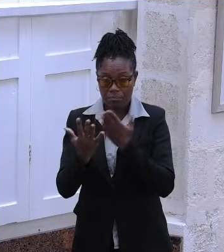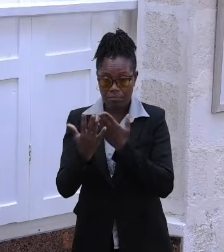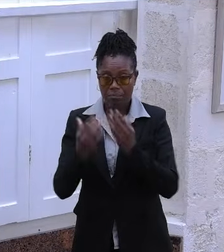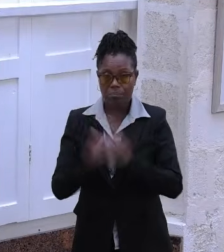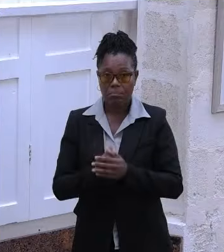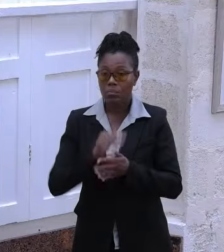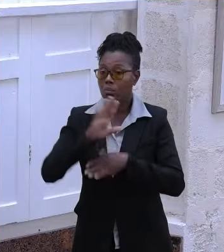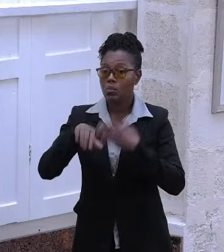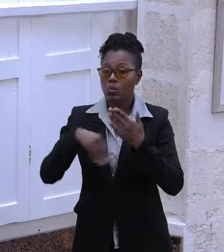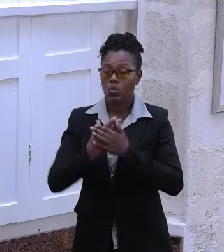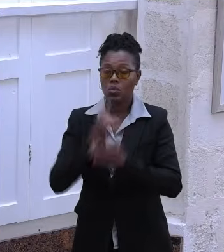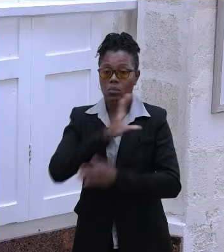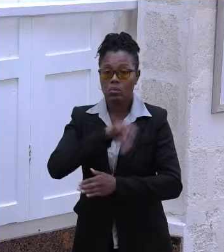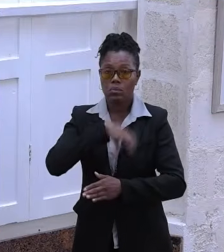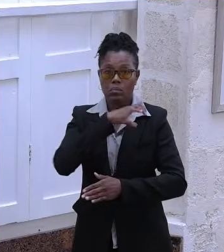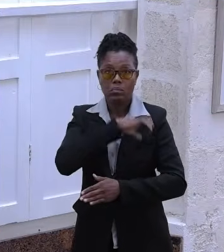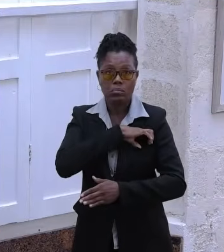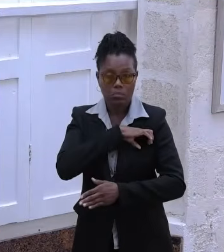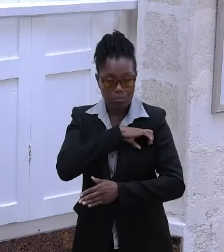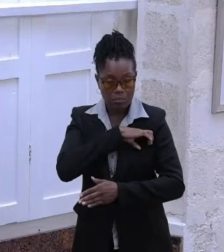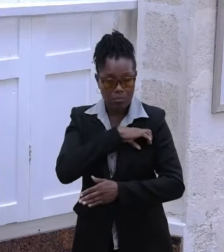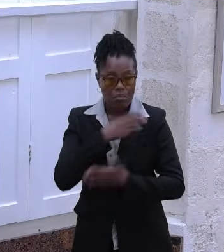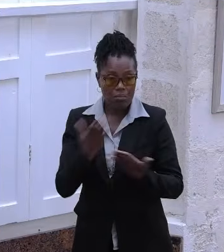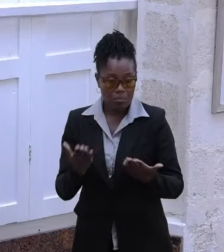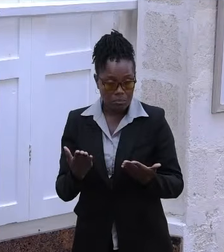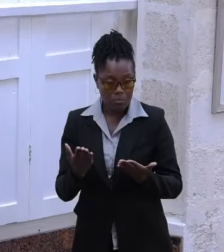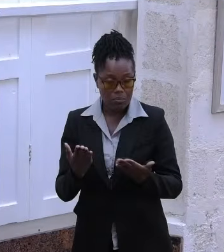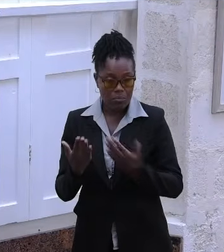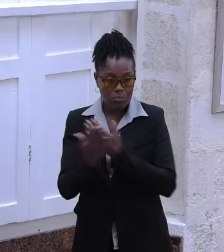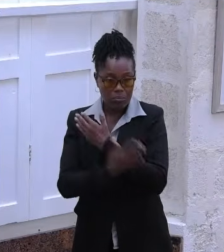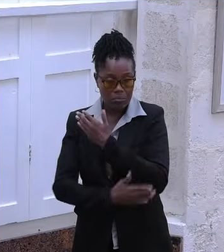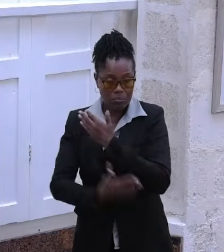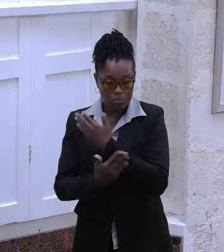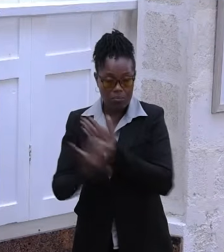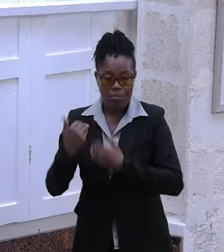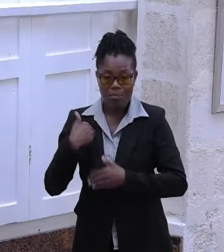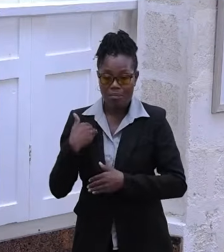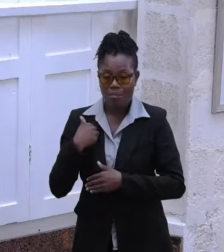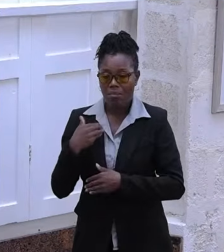all citizens of this country have a recourse in the court of law.